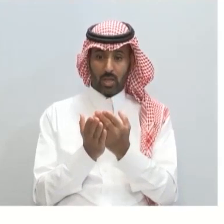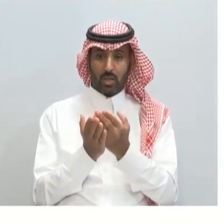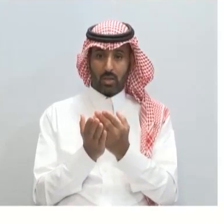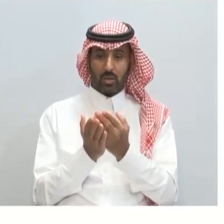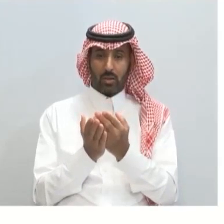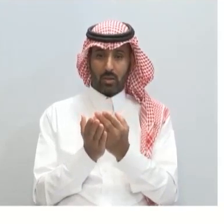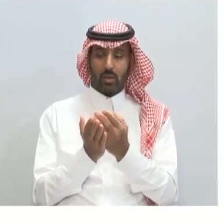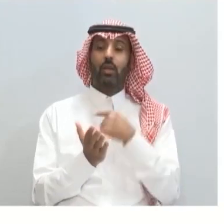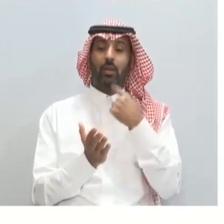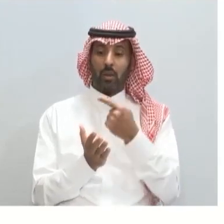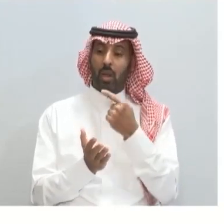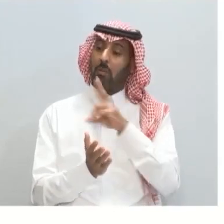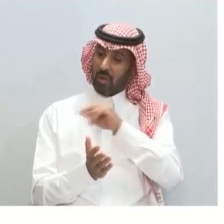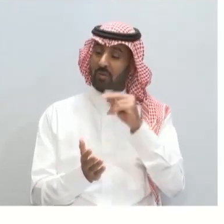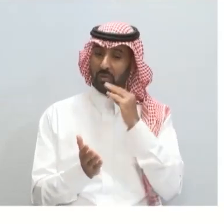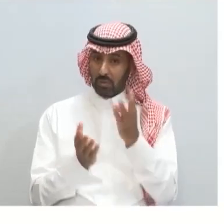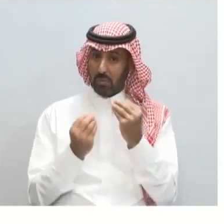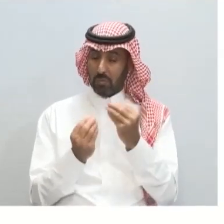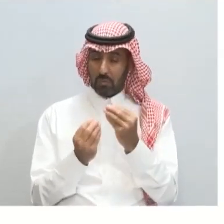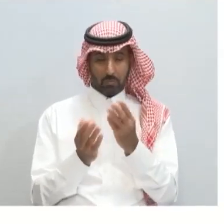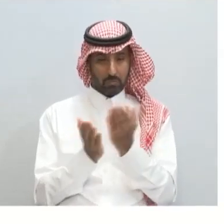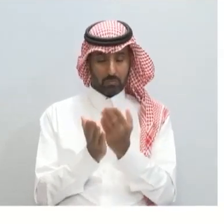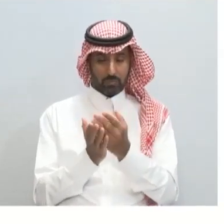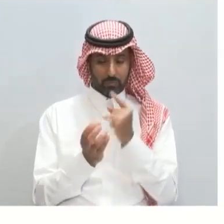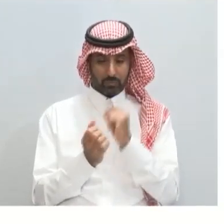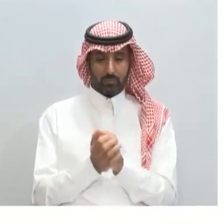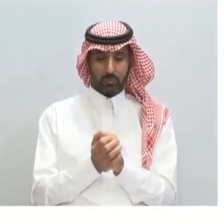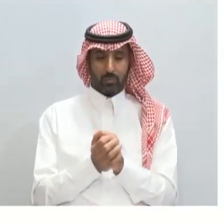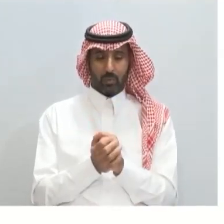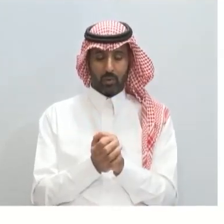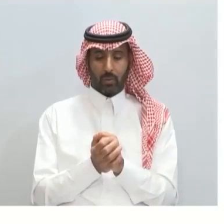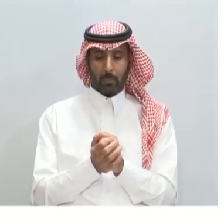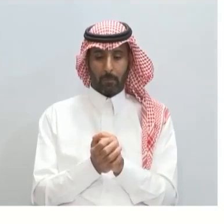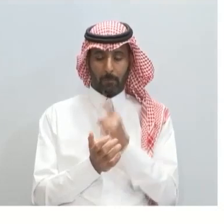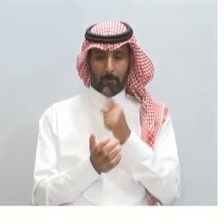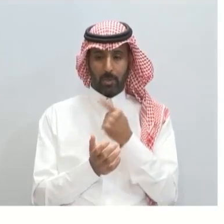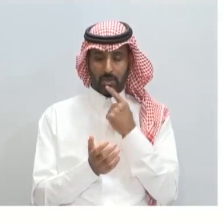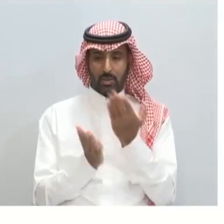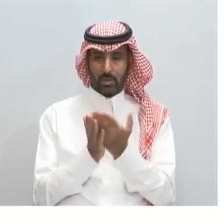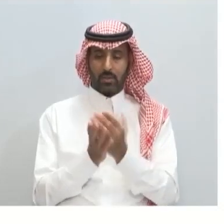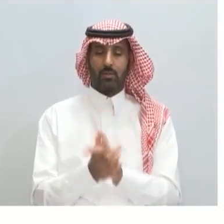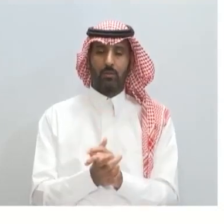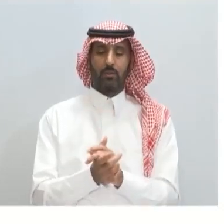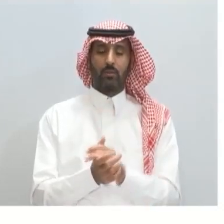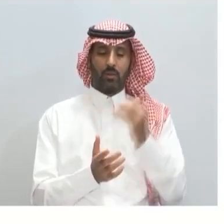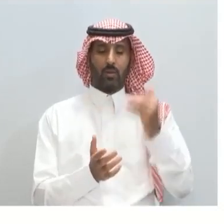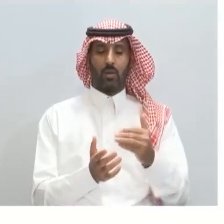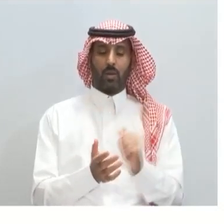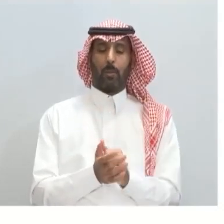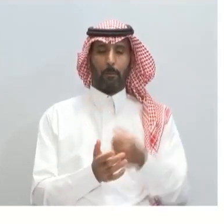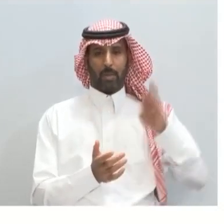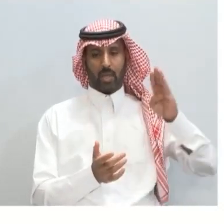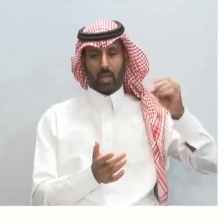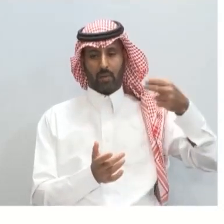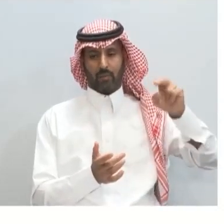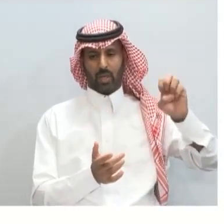if yes very good he is behaving as he took public speaking lessons he is behaving